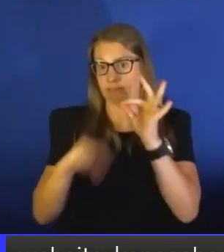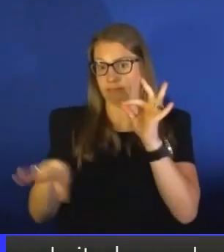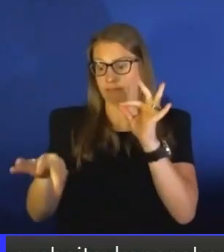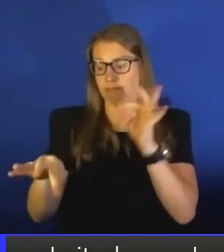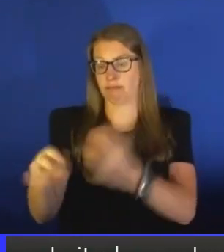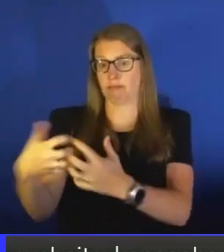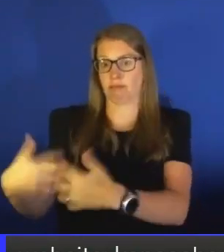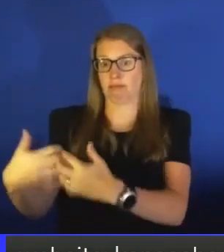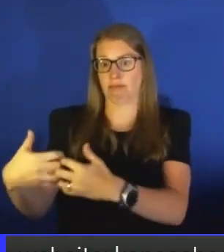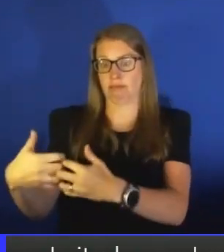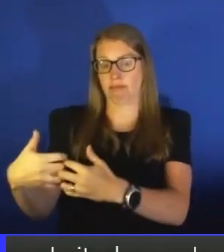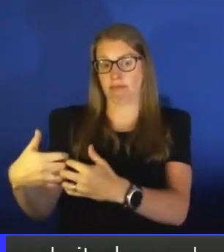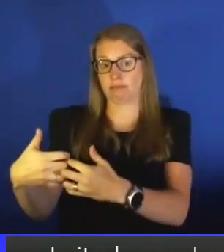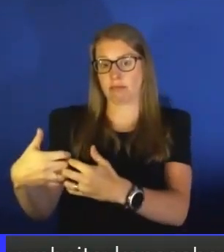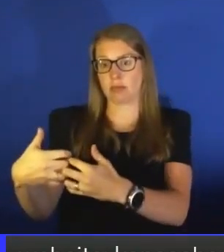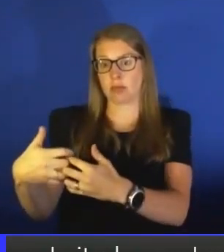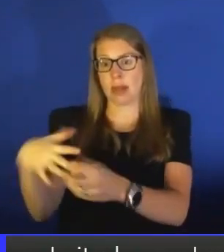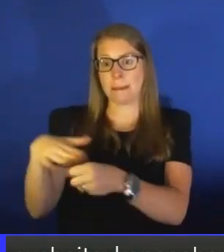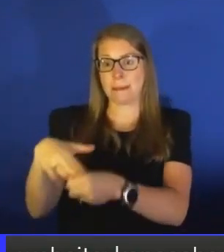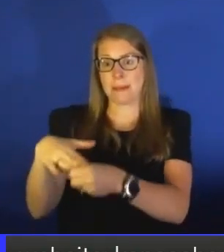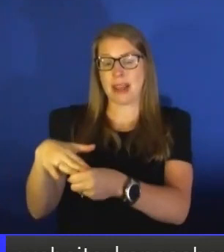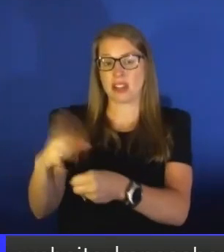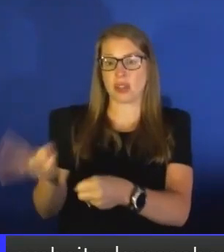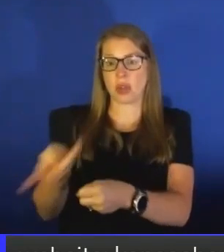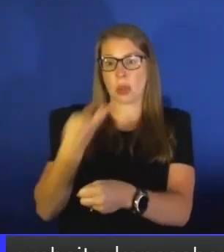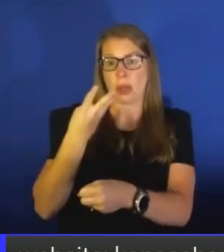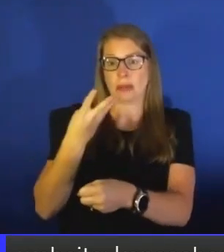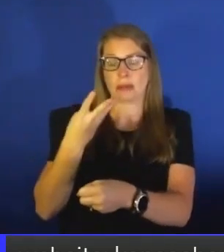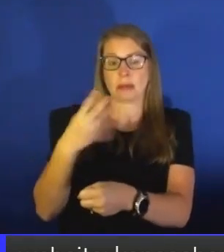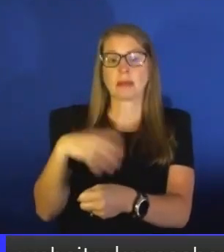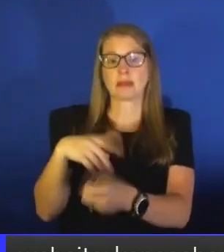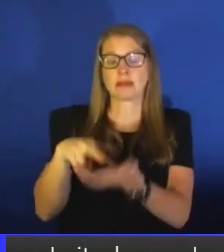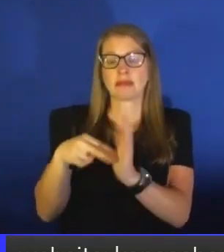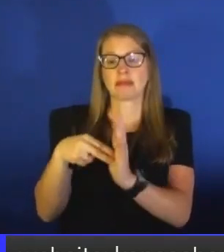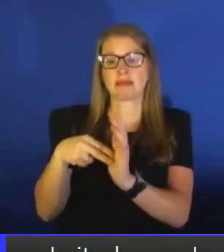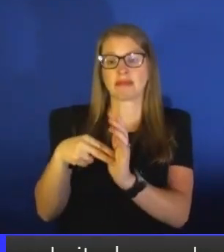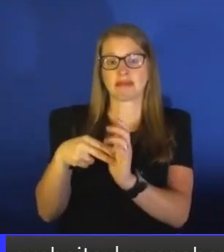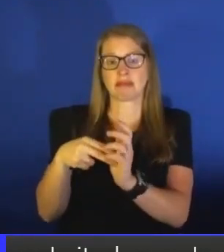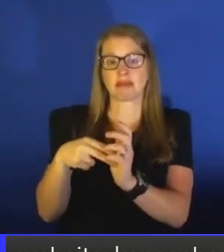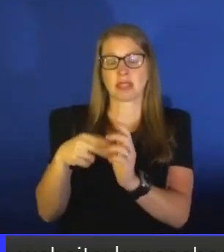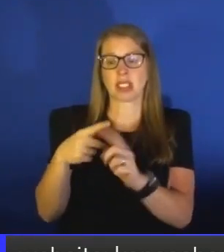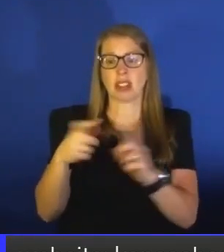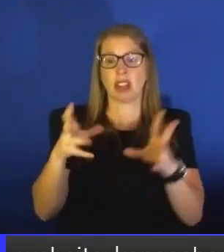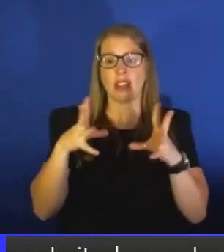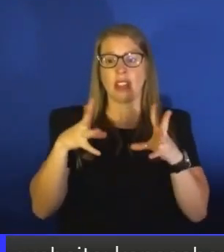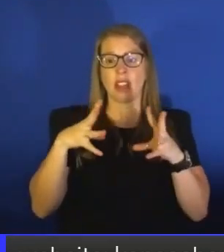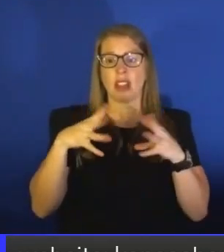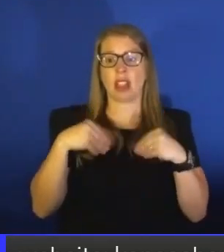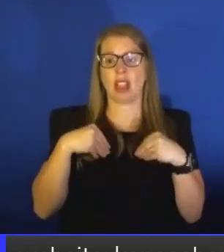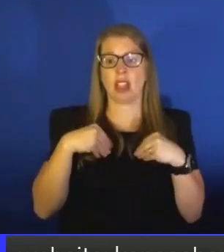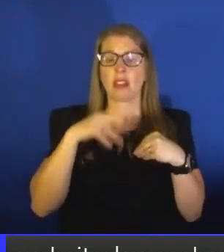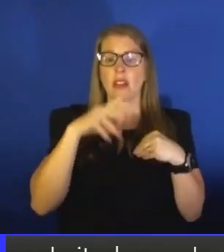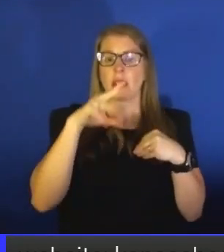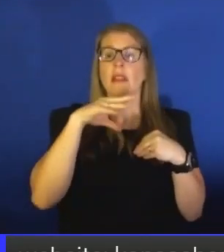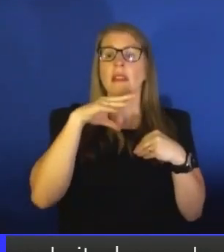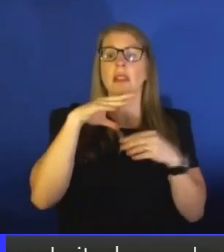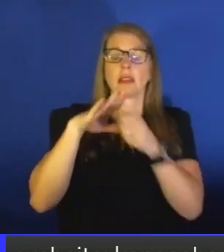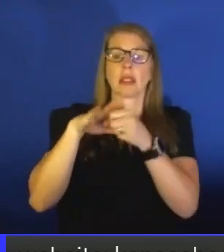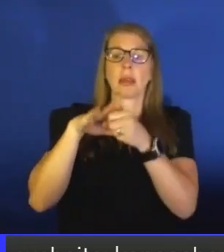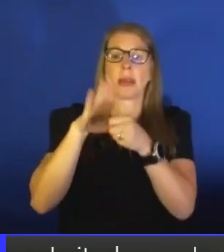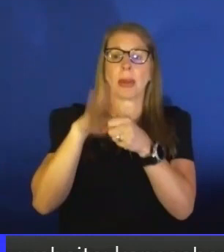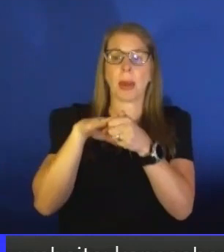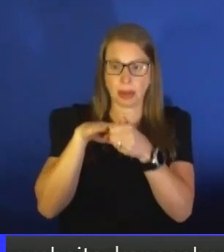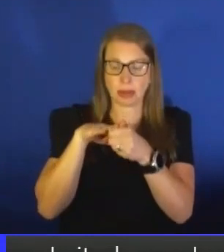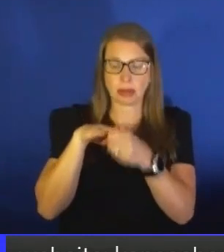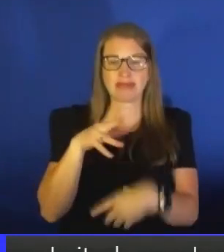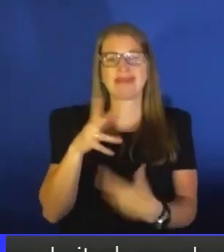air pressure as kind of a splint for the airway. It avoids the airway from collapsing, closing off, shutting down. It should prevent snoring.